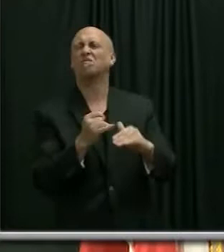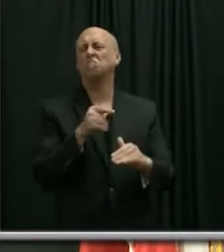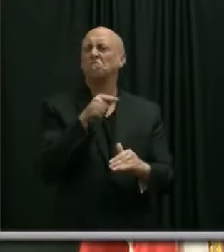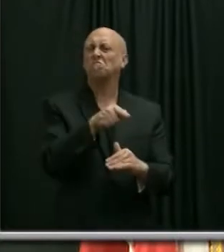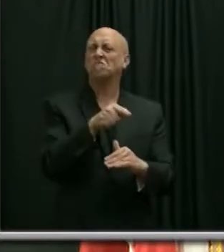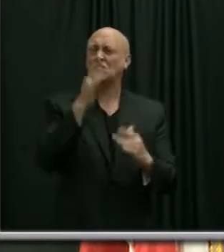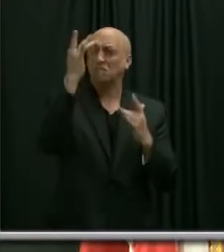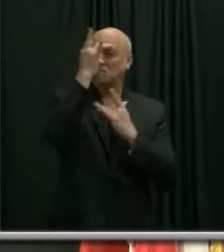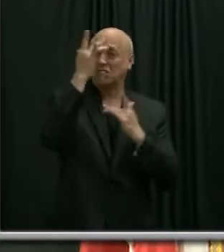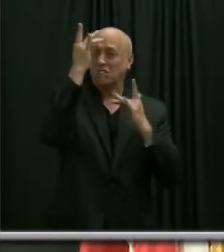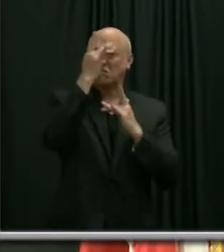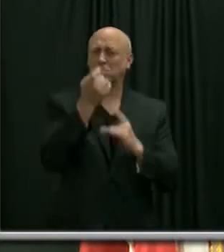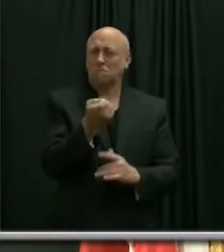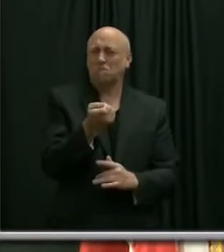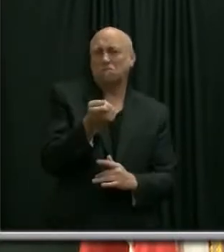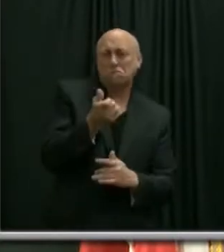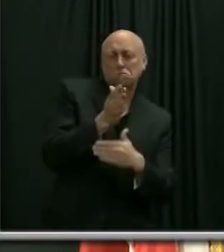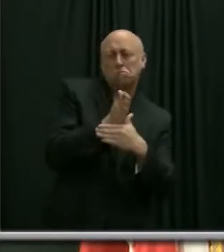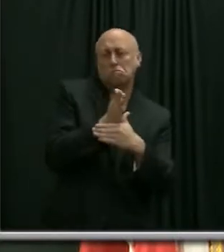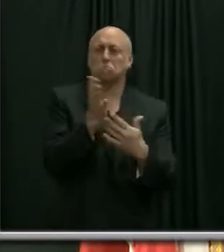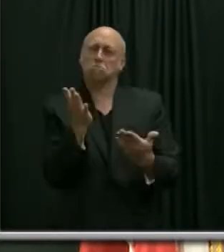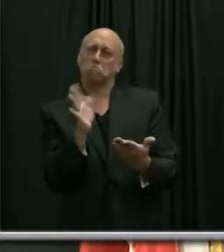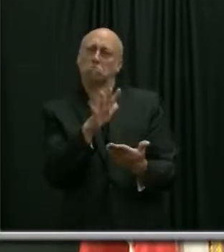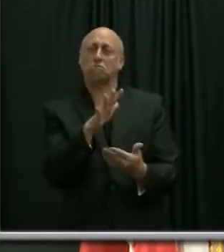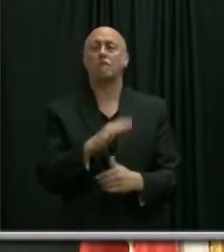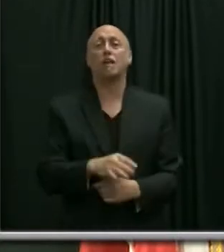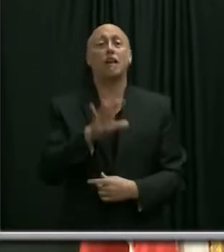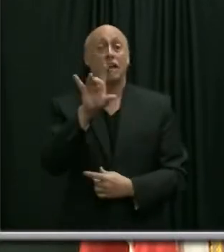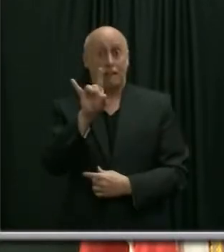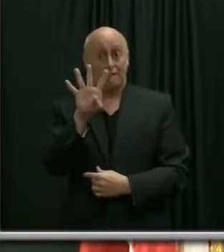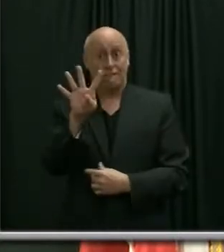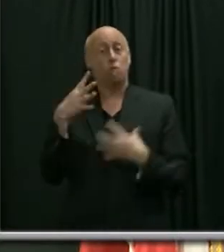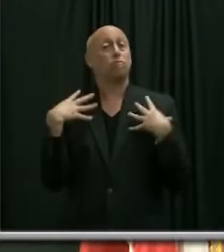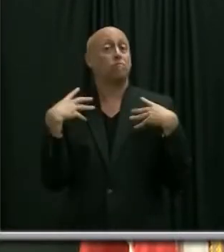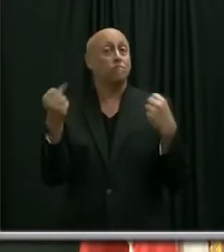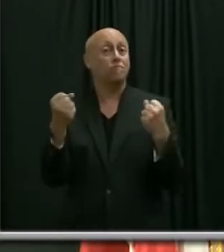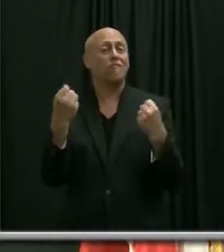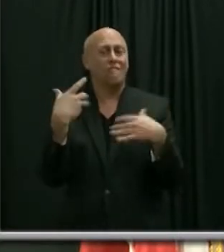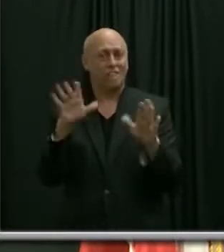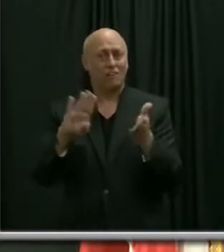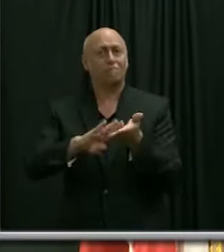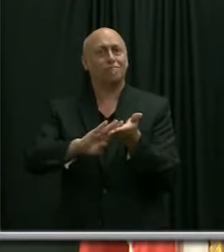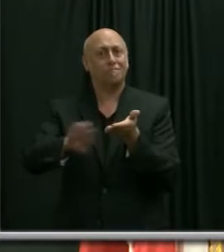manageable symptoms. 80 people have recovered and have been cleared.